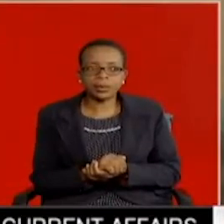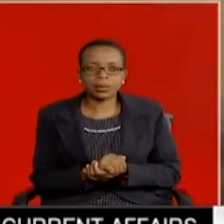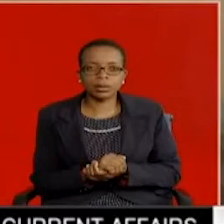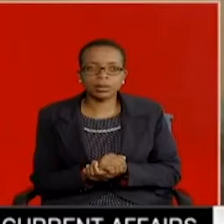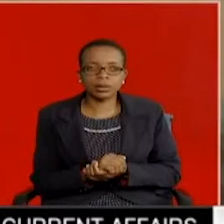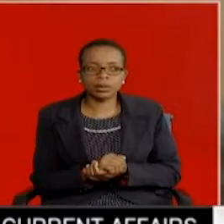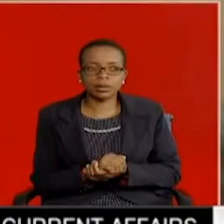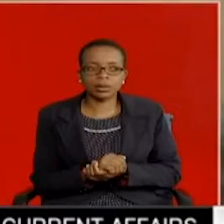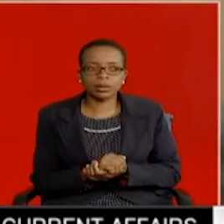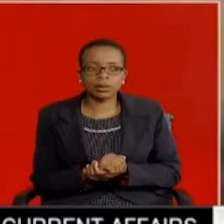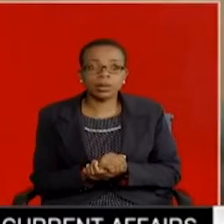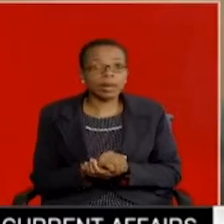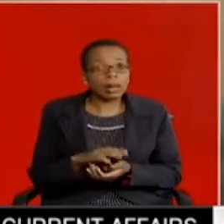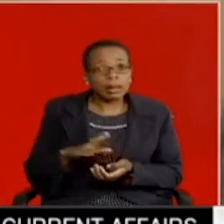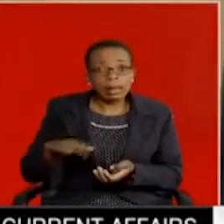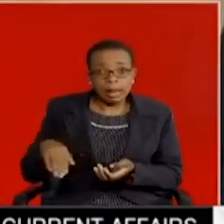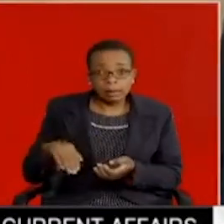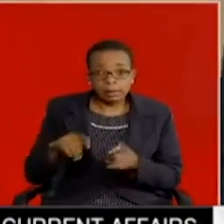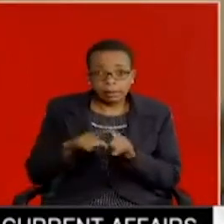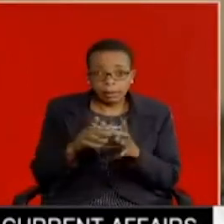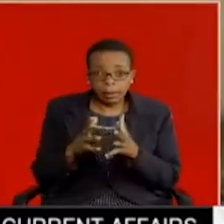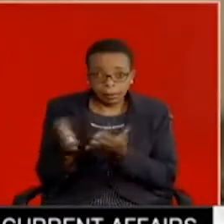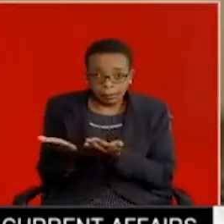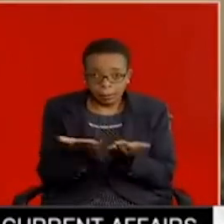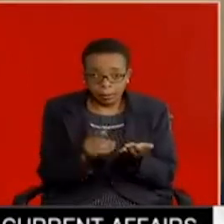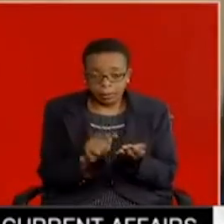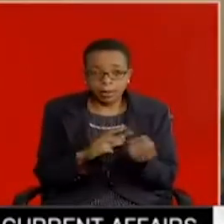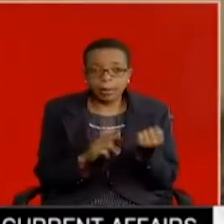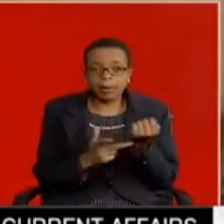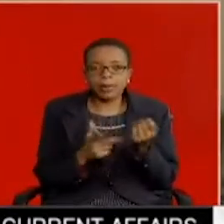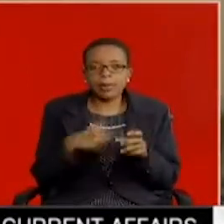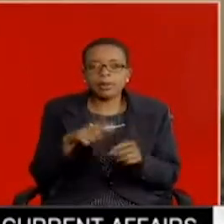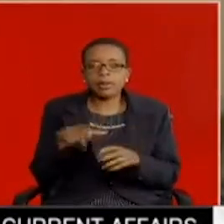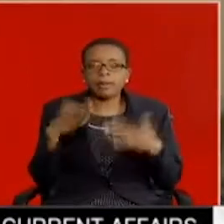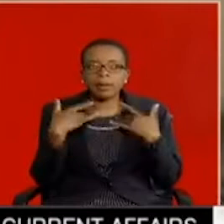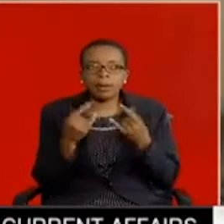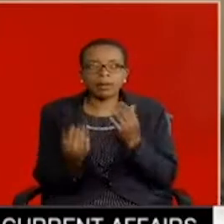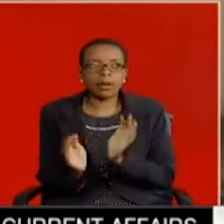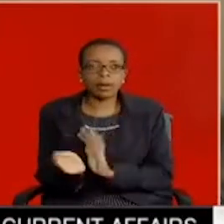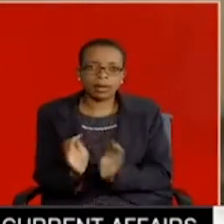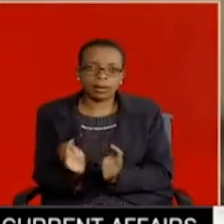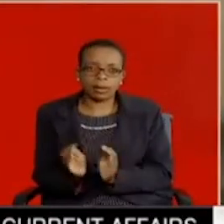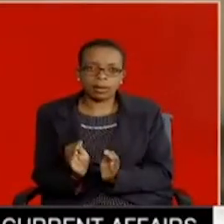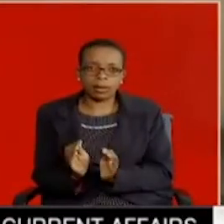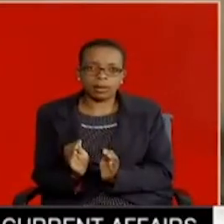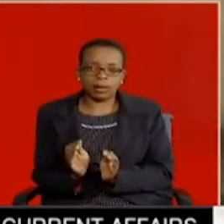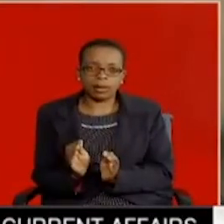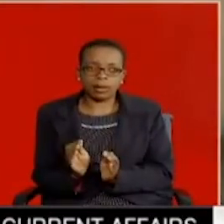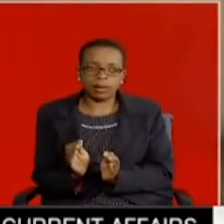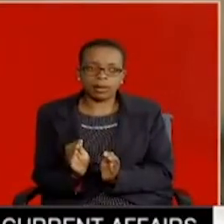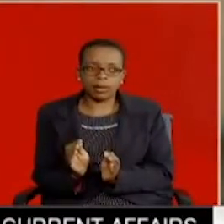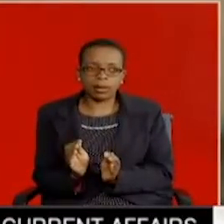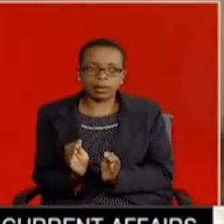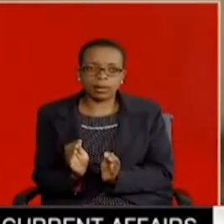In this last consignment, the Deputy Minister of Health and Child Care had